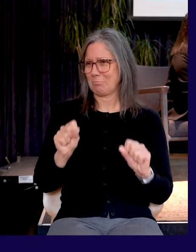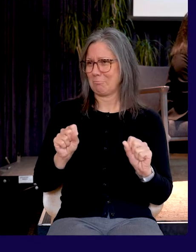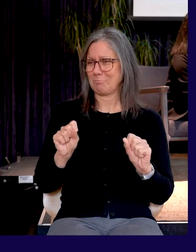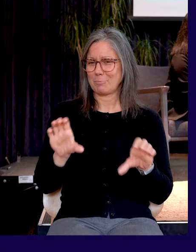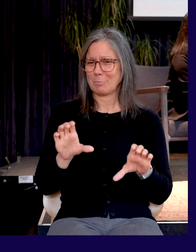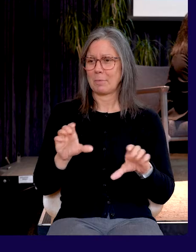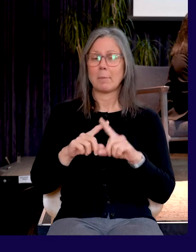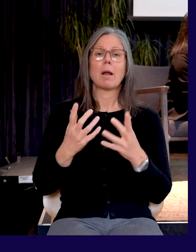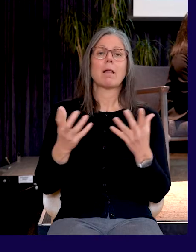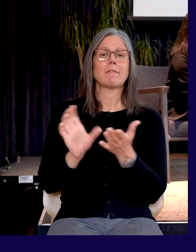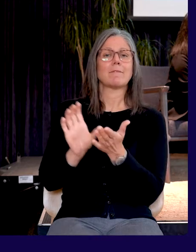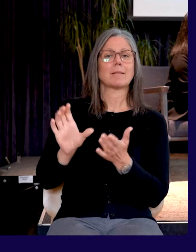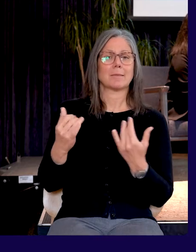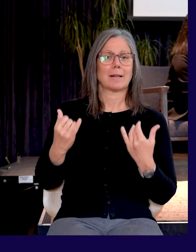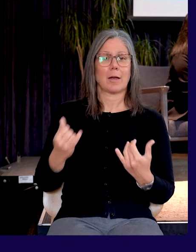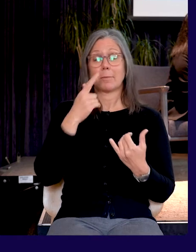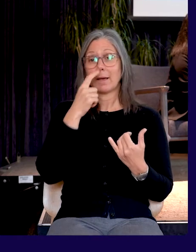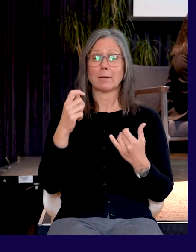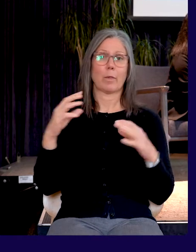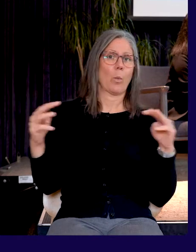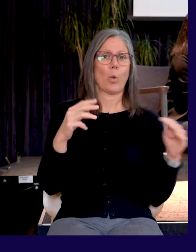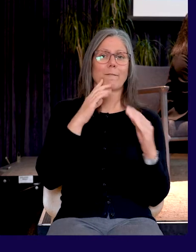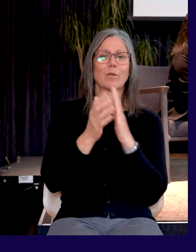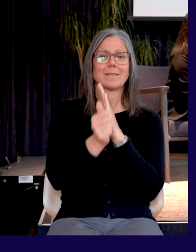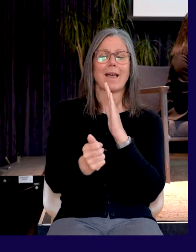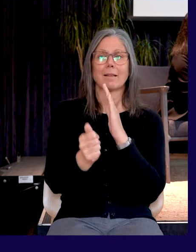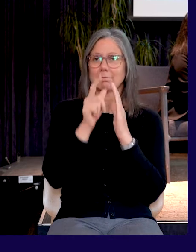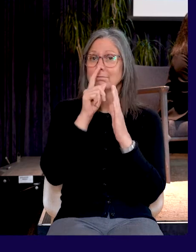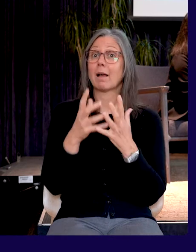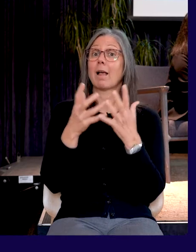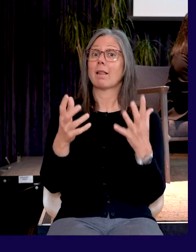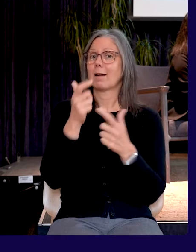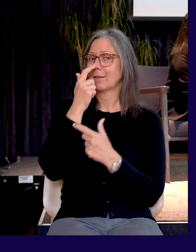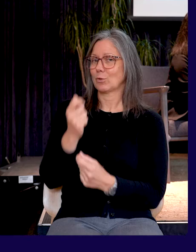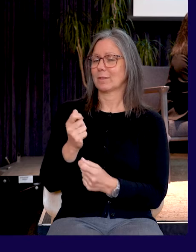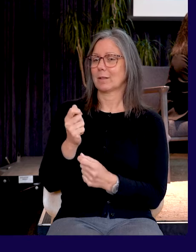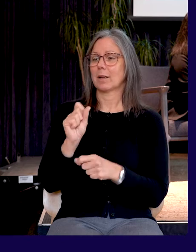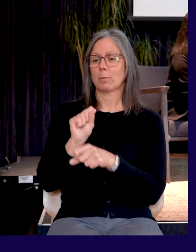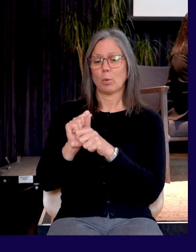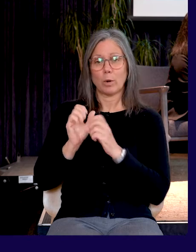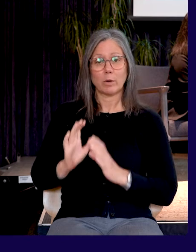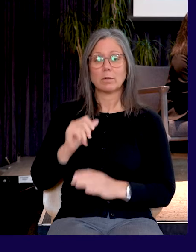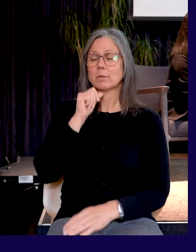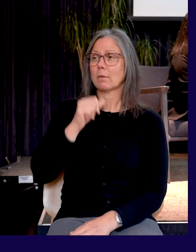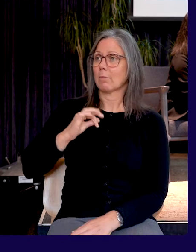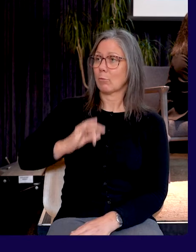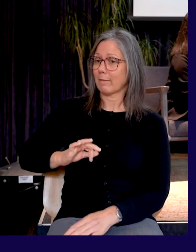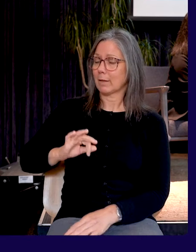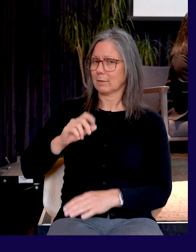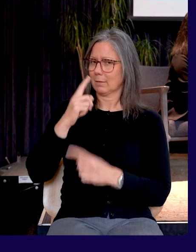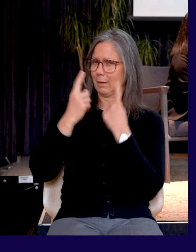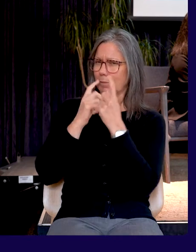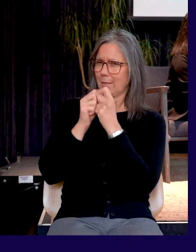But there's a lot of investment right now, and because of the war on talent, there's a lot of interest in employers and nonprofits thinking about how to